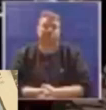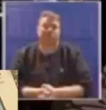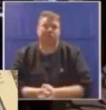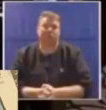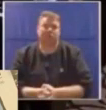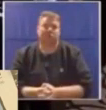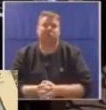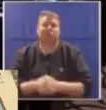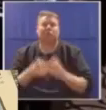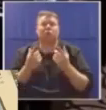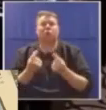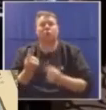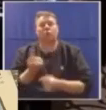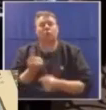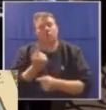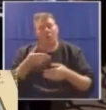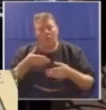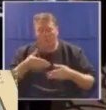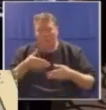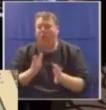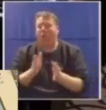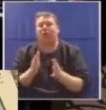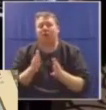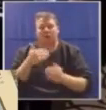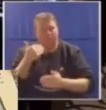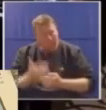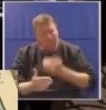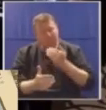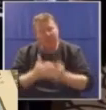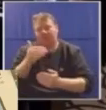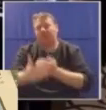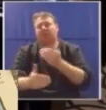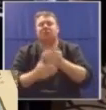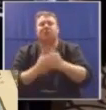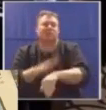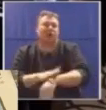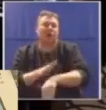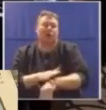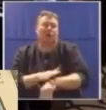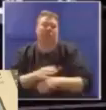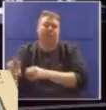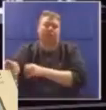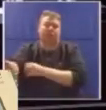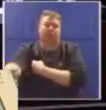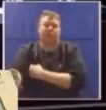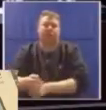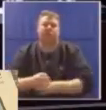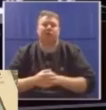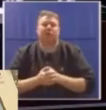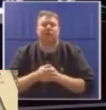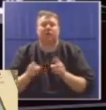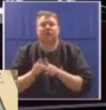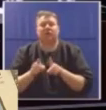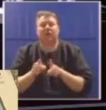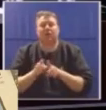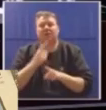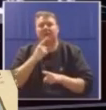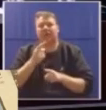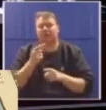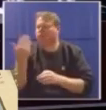that we will do it at our own pace and at our own time. What we've also said now